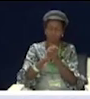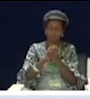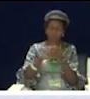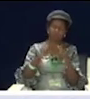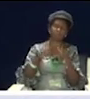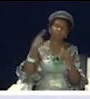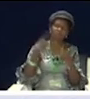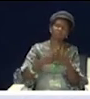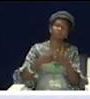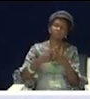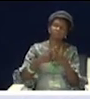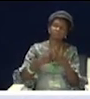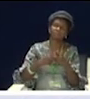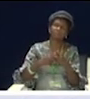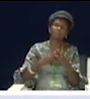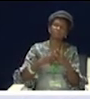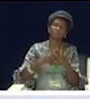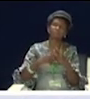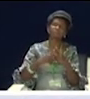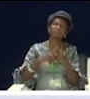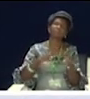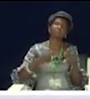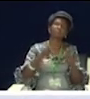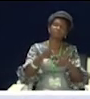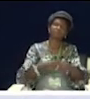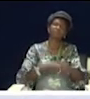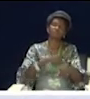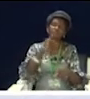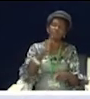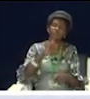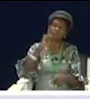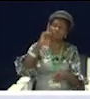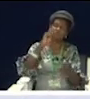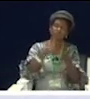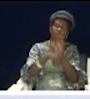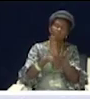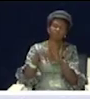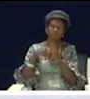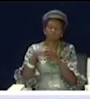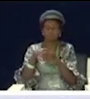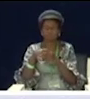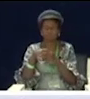then how long is 1 minute?